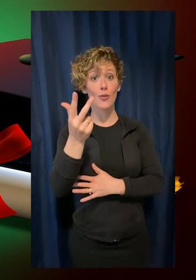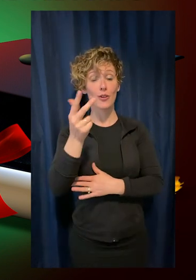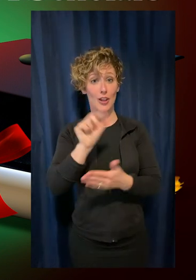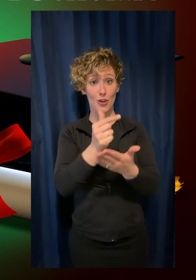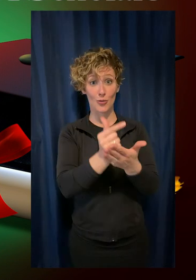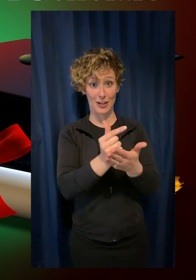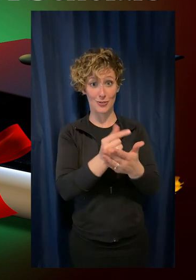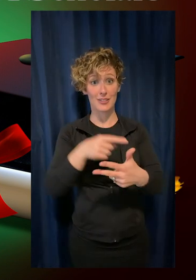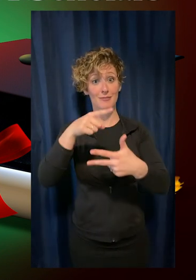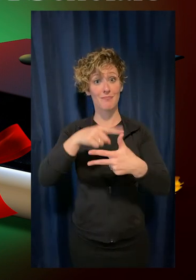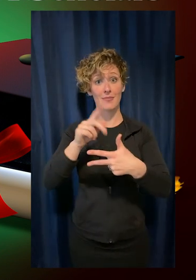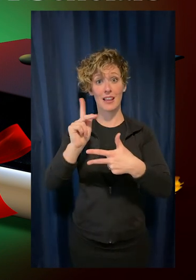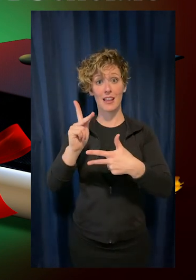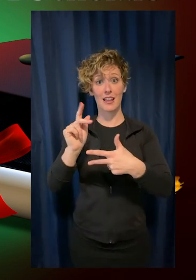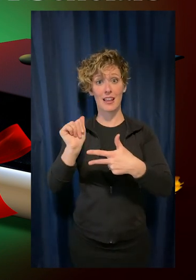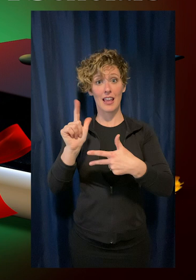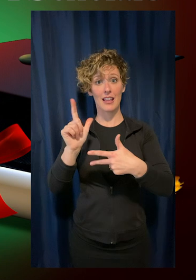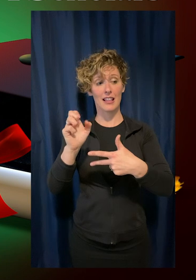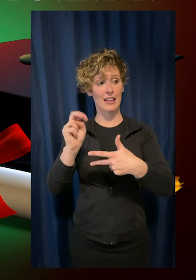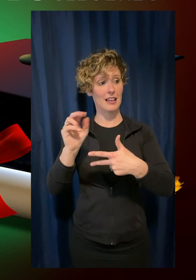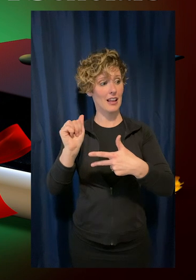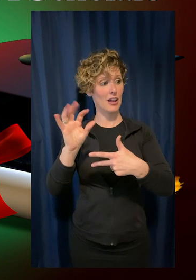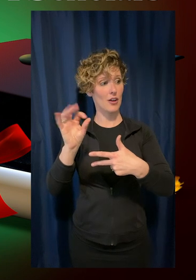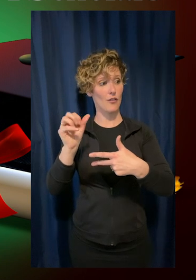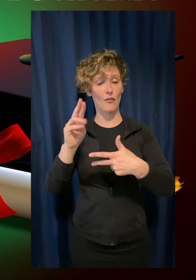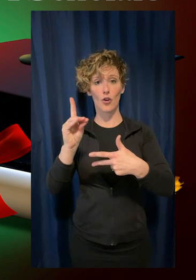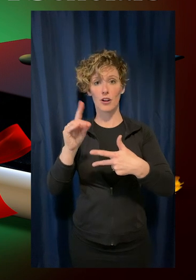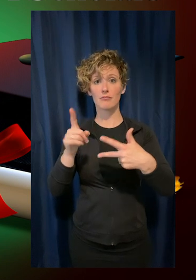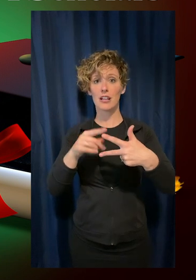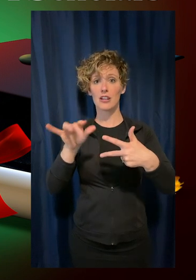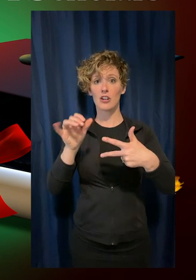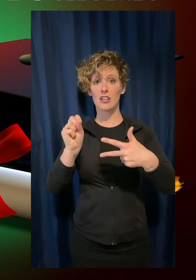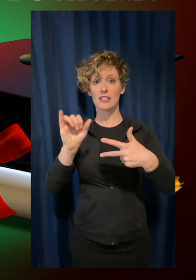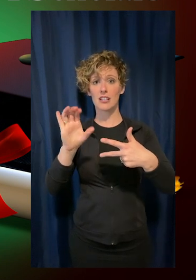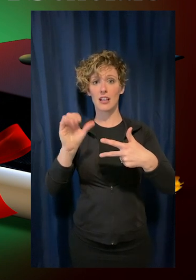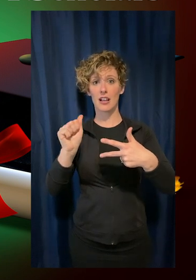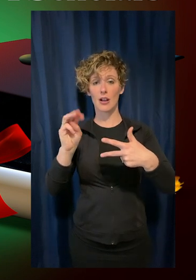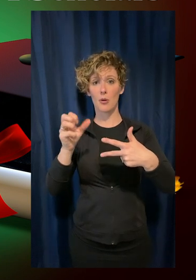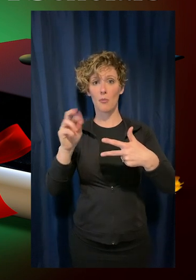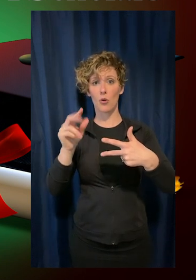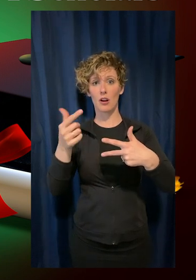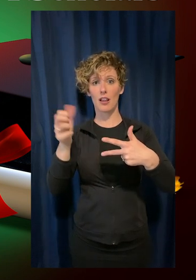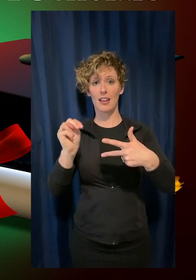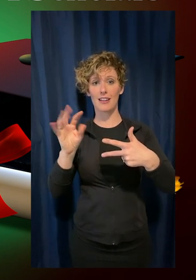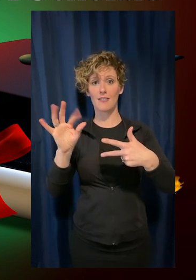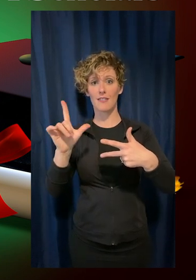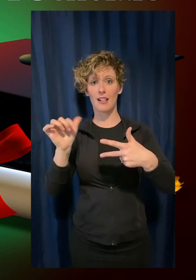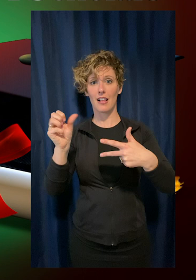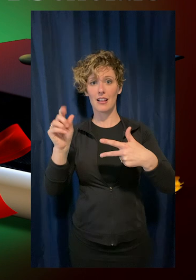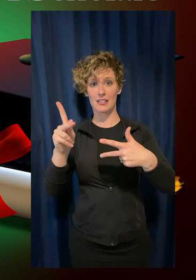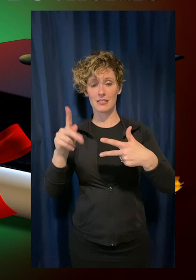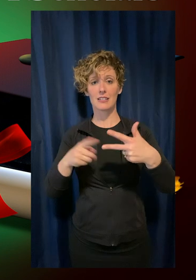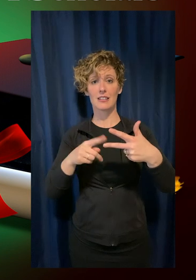graduates: Kaylina Ford, Jessica Morgan Flash, and Kristen Shirley. Each of